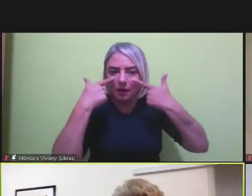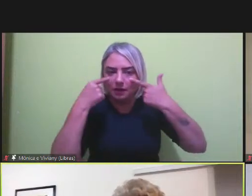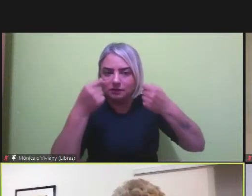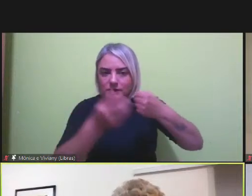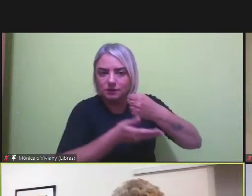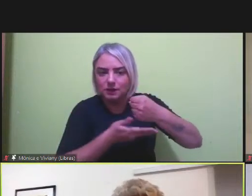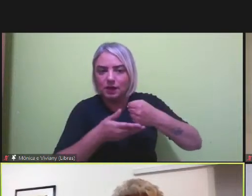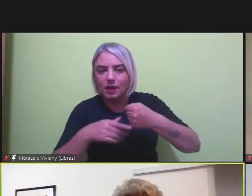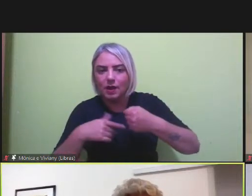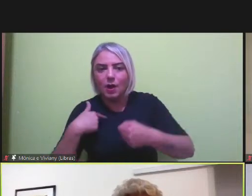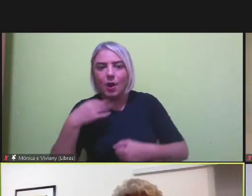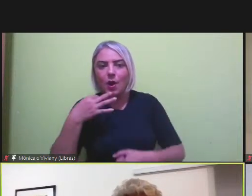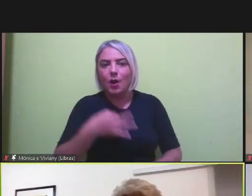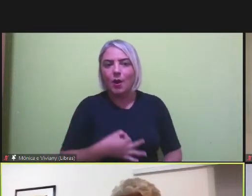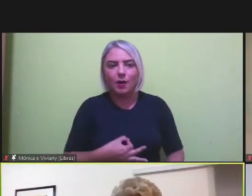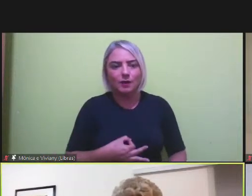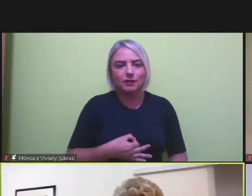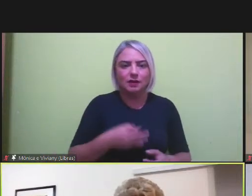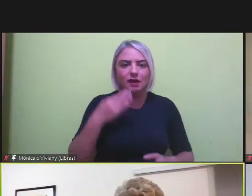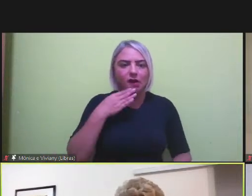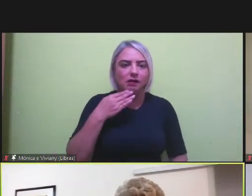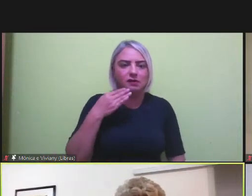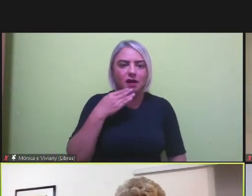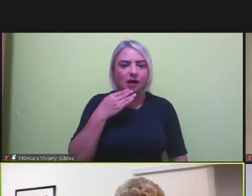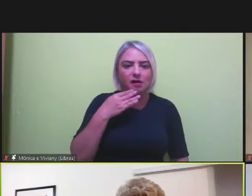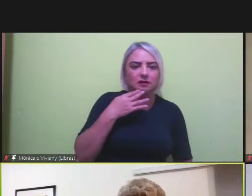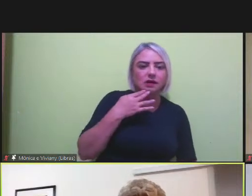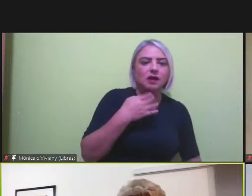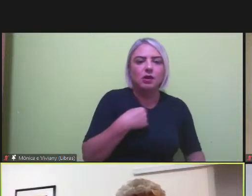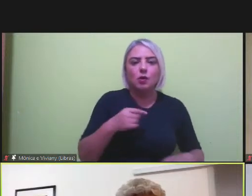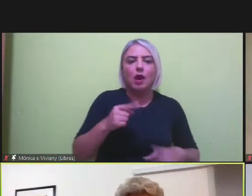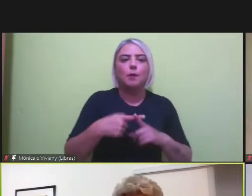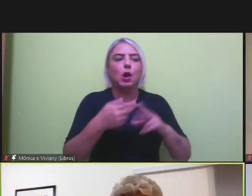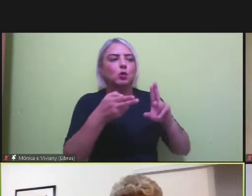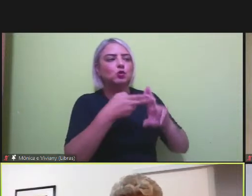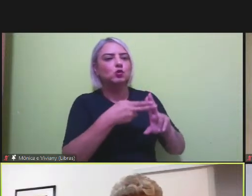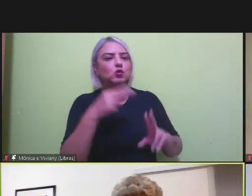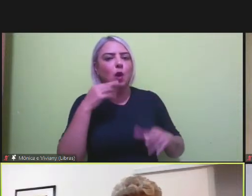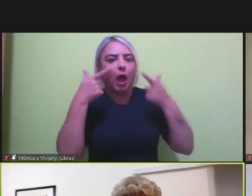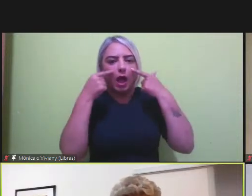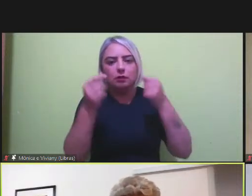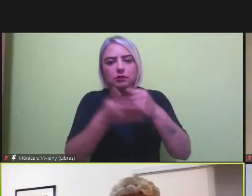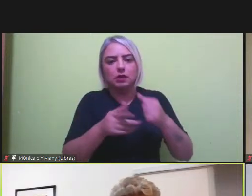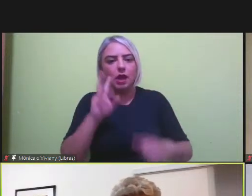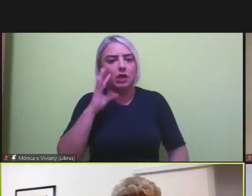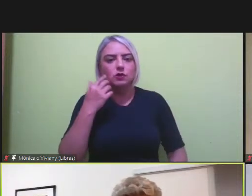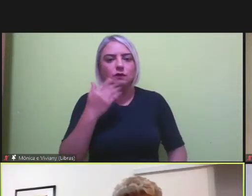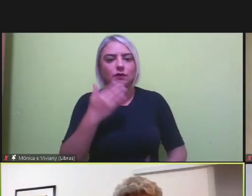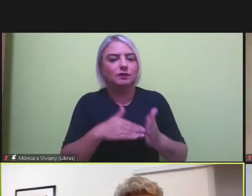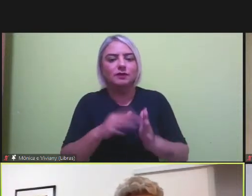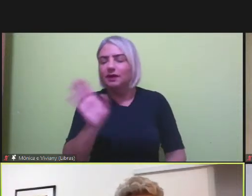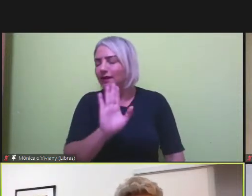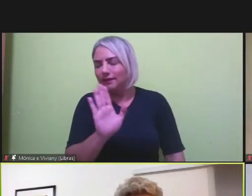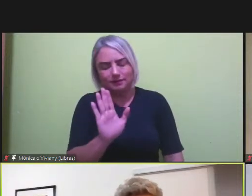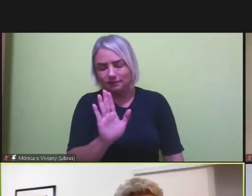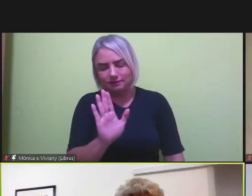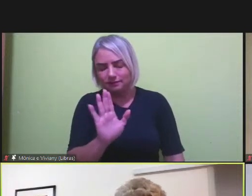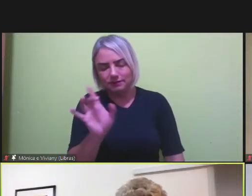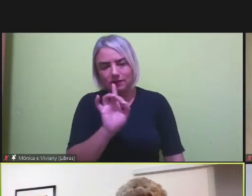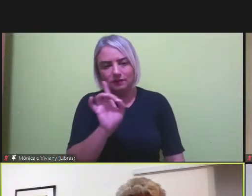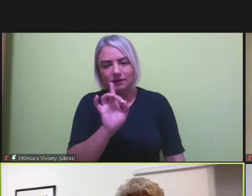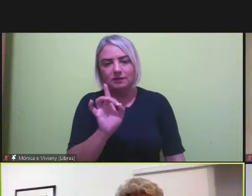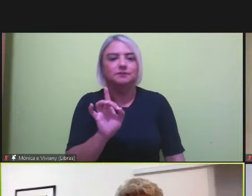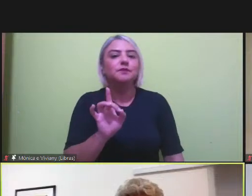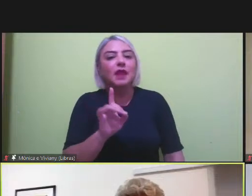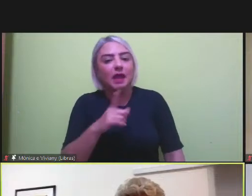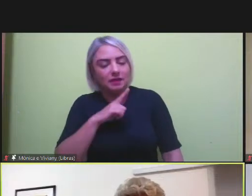excellency model for primary healthcare, of course, there are openings. It's not that SUS and primary healthcare resolved everything. This is not